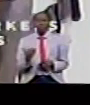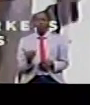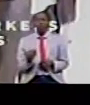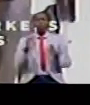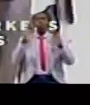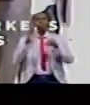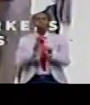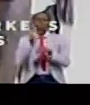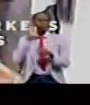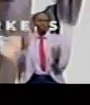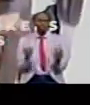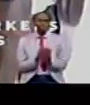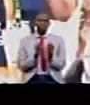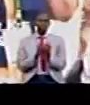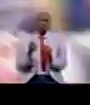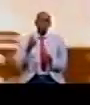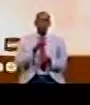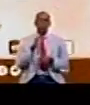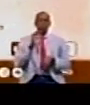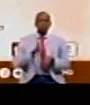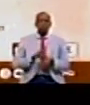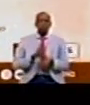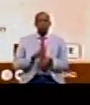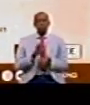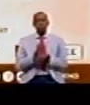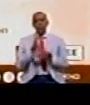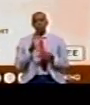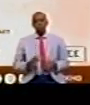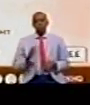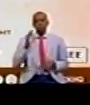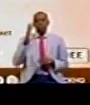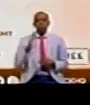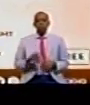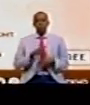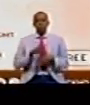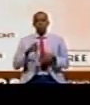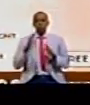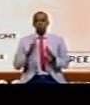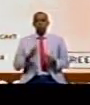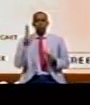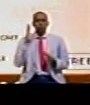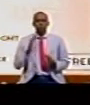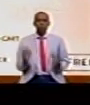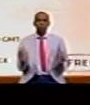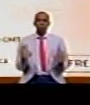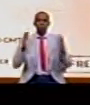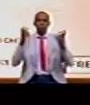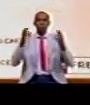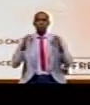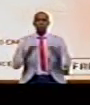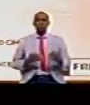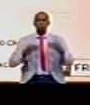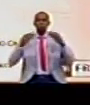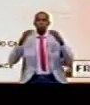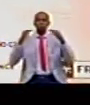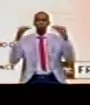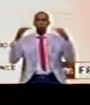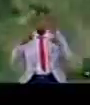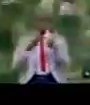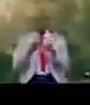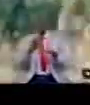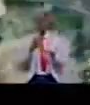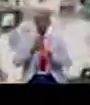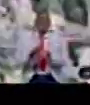let's talk to God in prayer. Don't say, oh, they are children, Lord, with your hands. Oh, Lord, we pray that